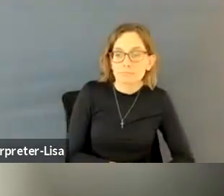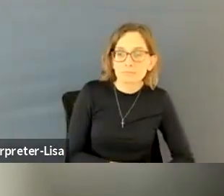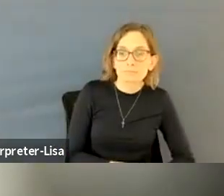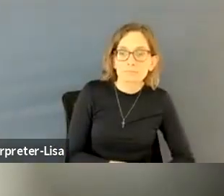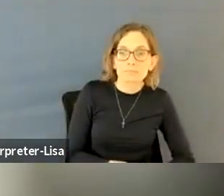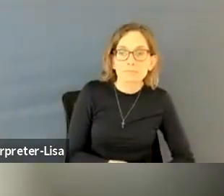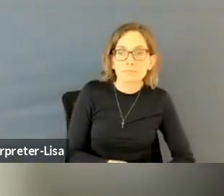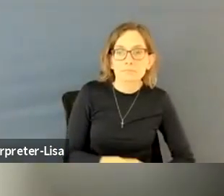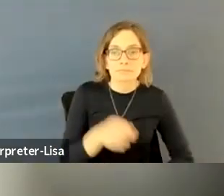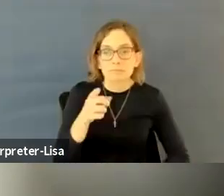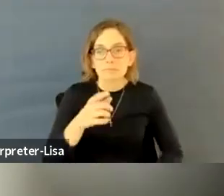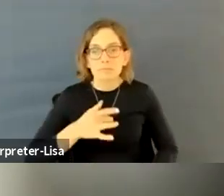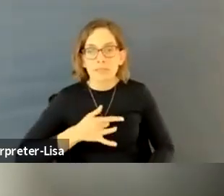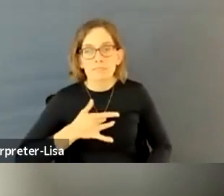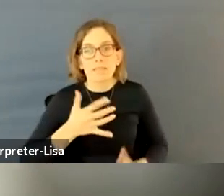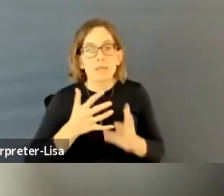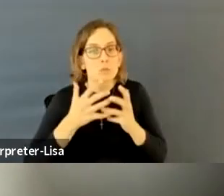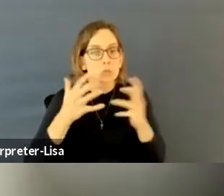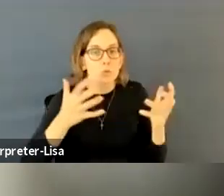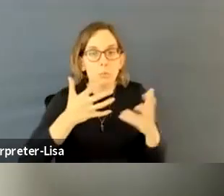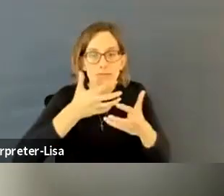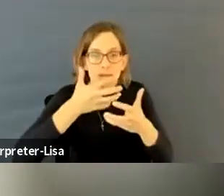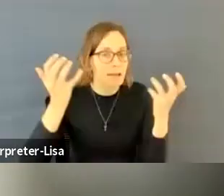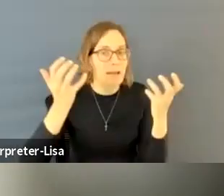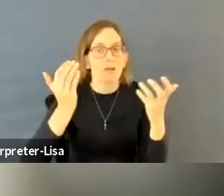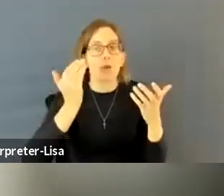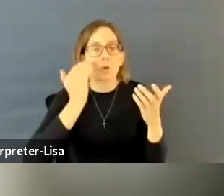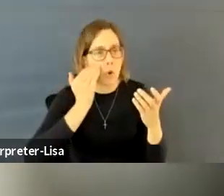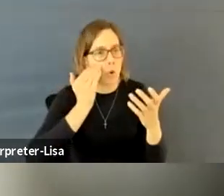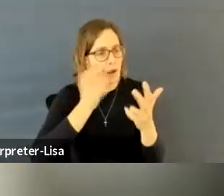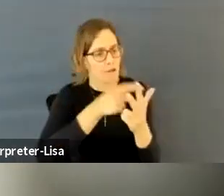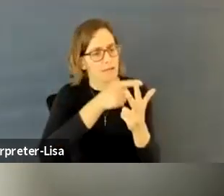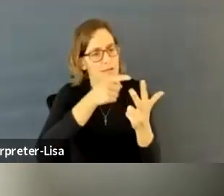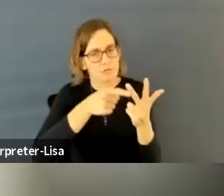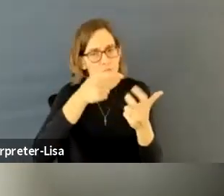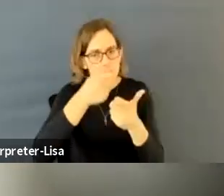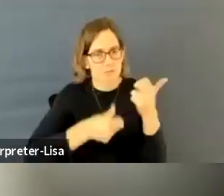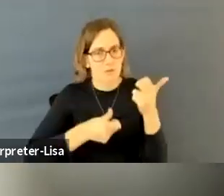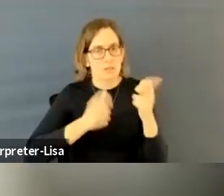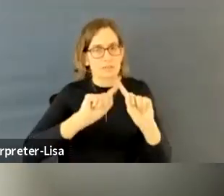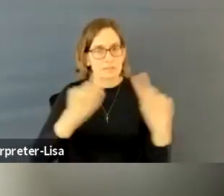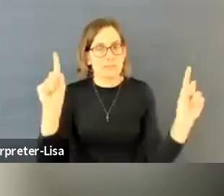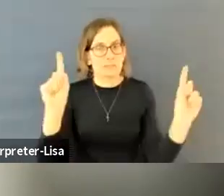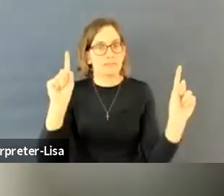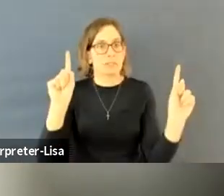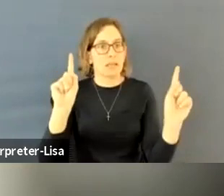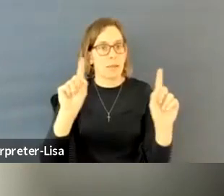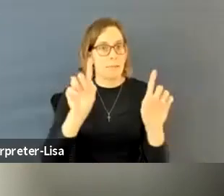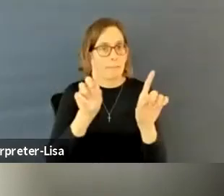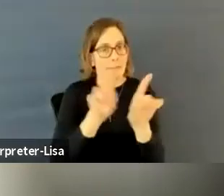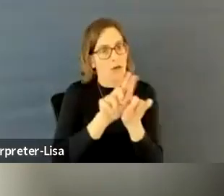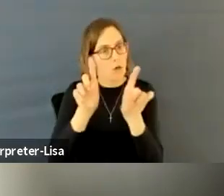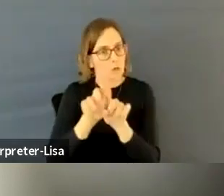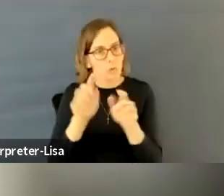I feel so much anger knowing that each of you went through such different, but in so many ways,